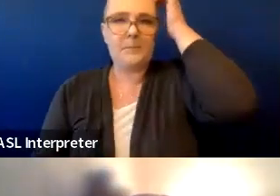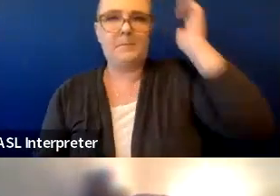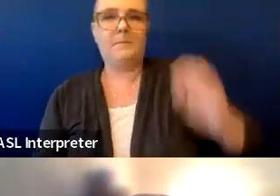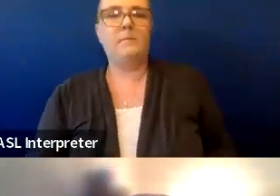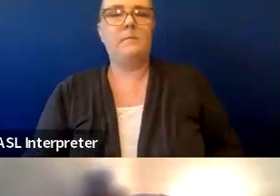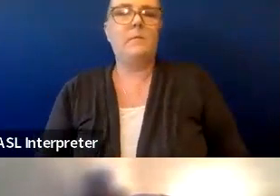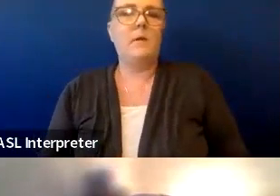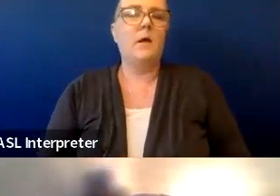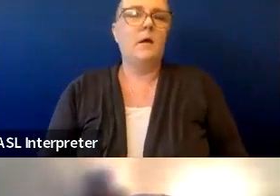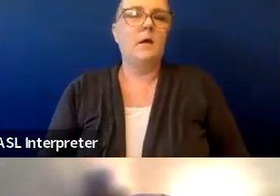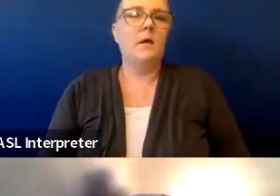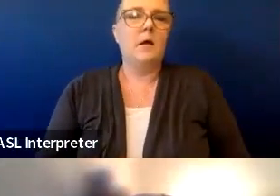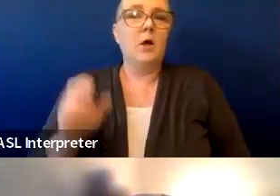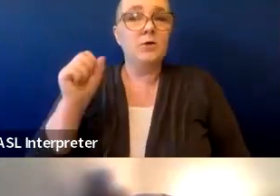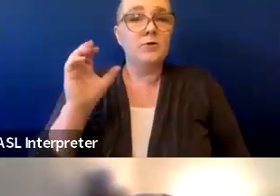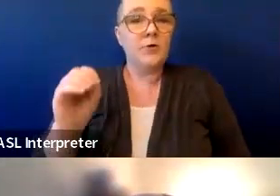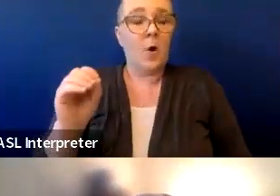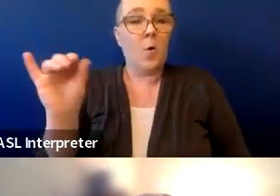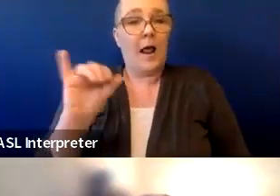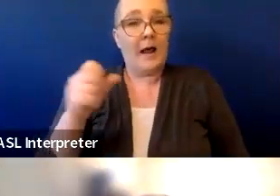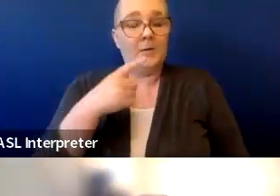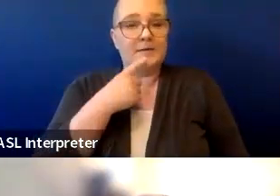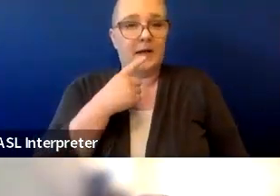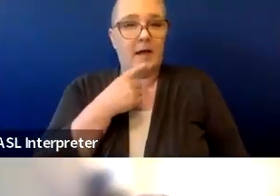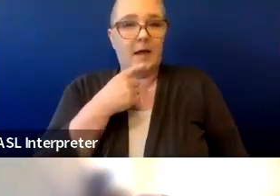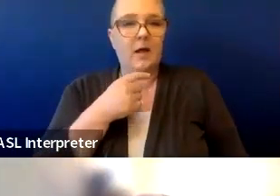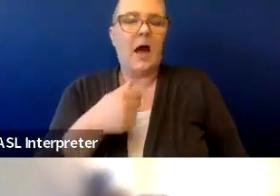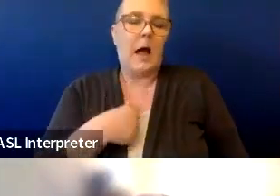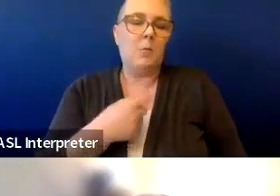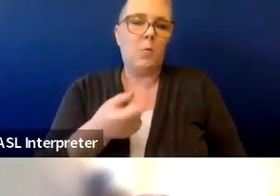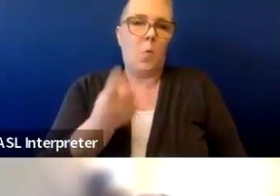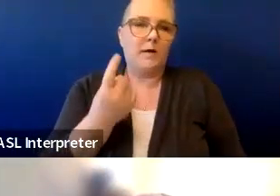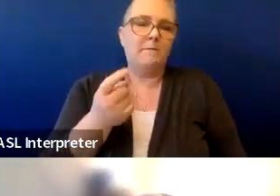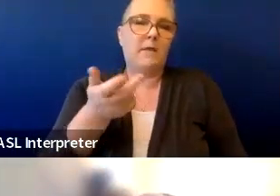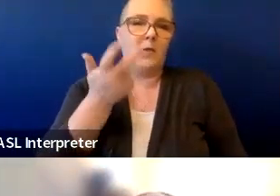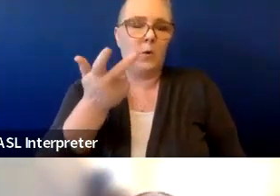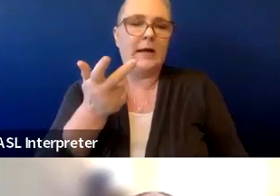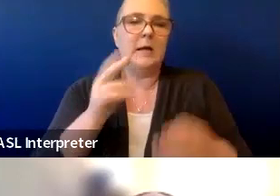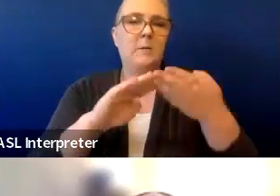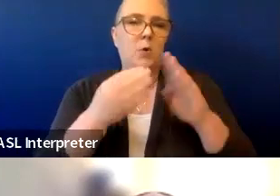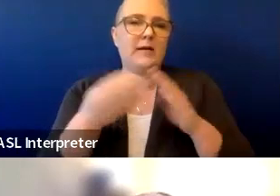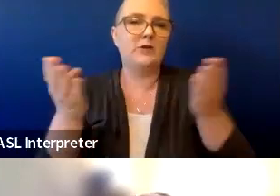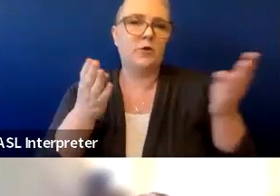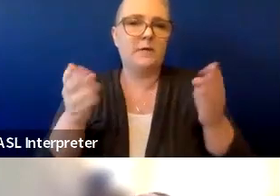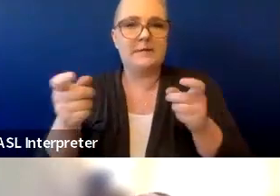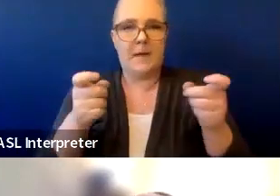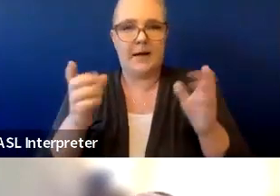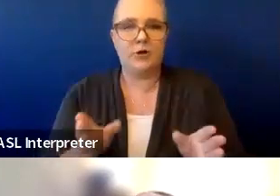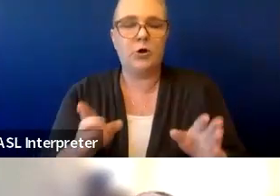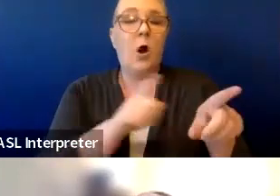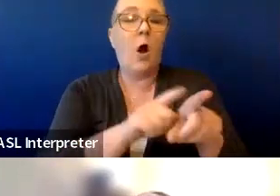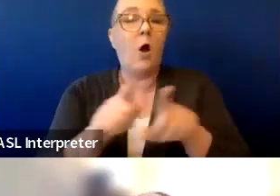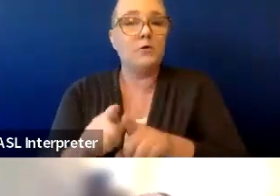Oh, okay. So as I was saying that I'm one of the three community services managers, also hosting with me today is